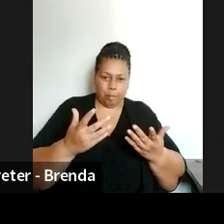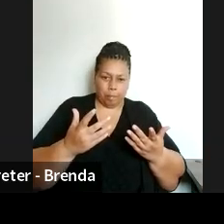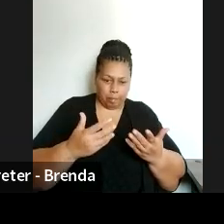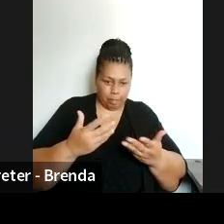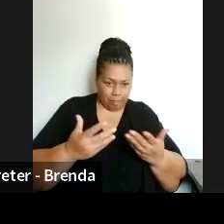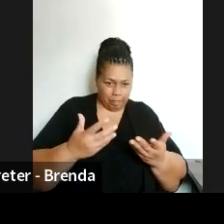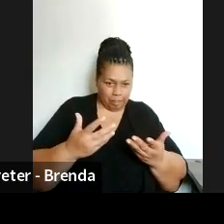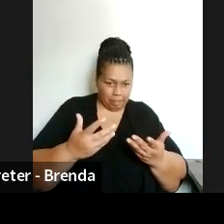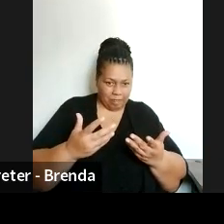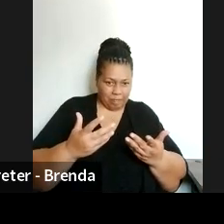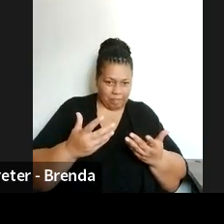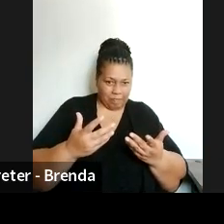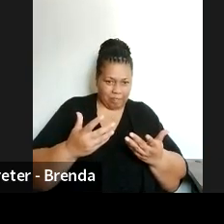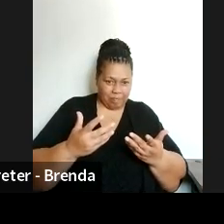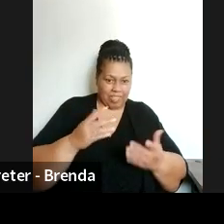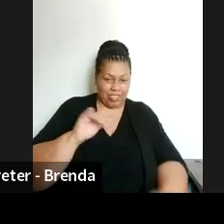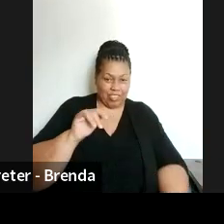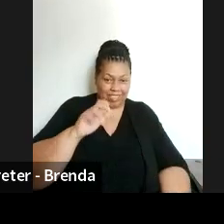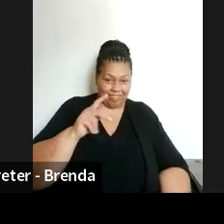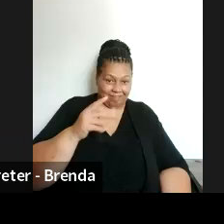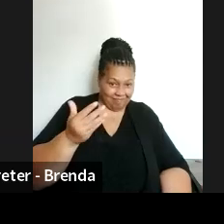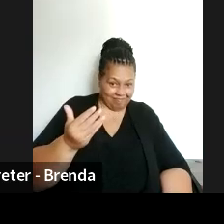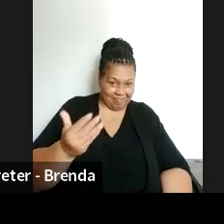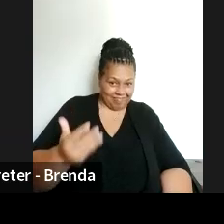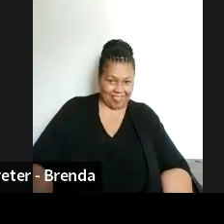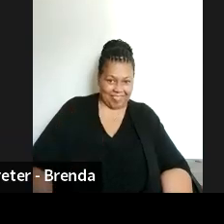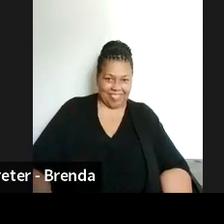All right, Jack, what about you?